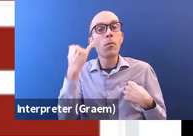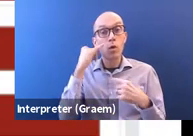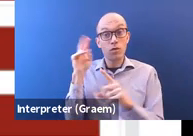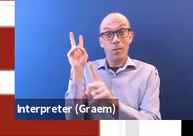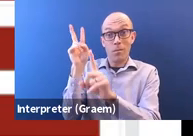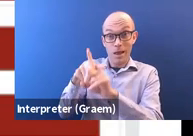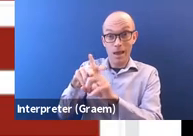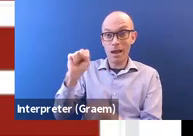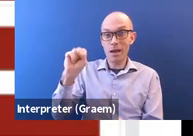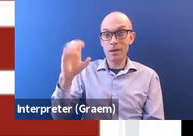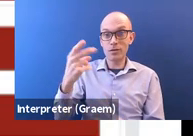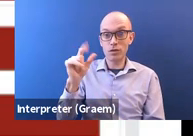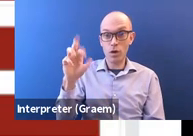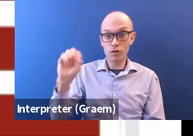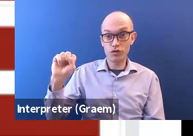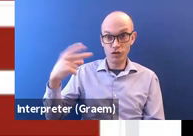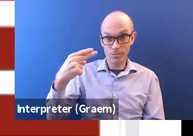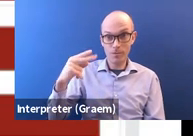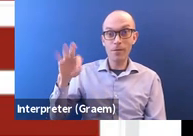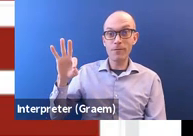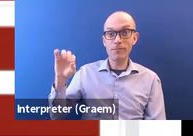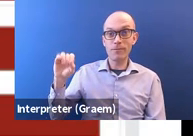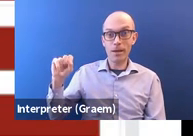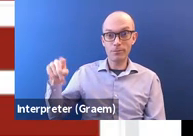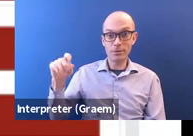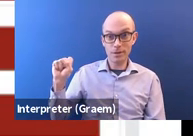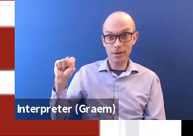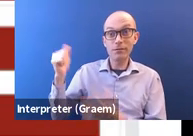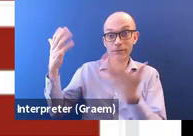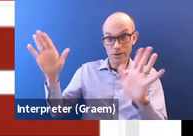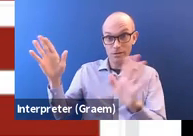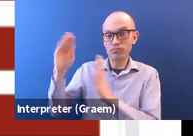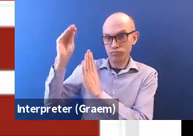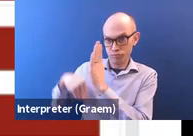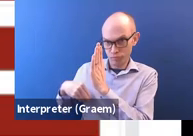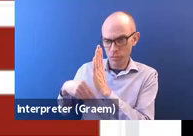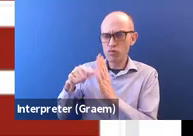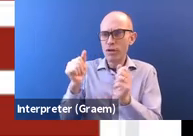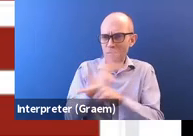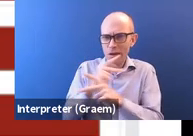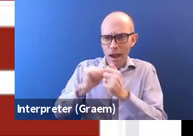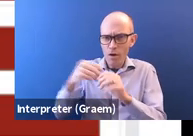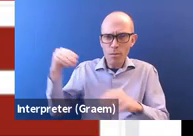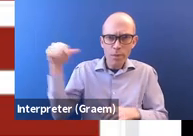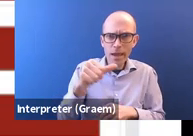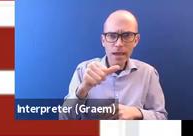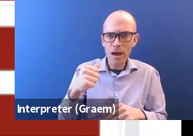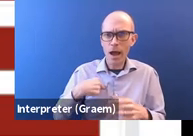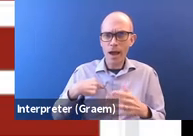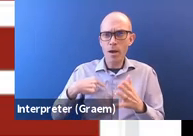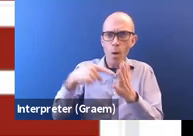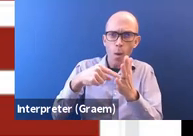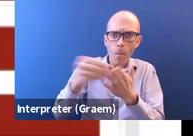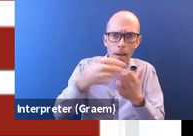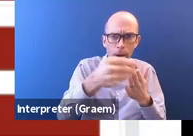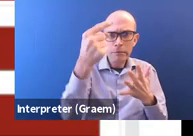you complete your FAFSA and you are looking for other ways to pay for your expenses, such as your books or any other supplies or